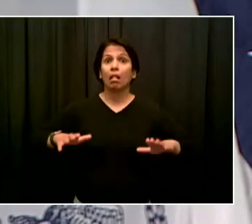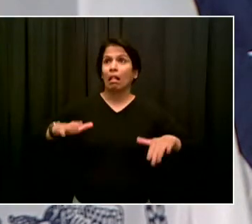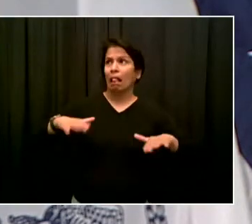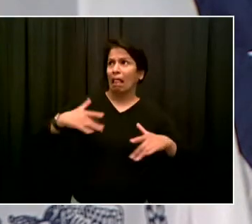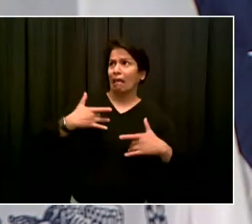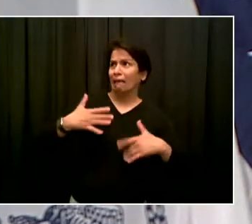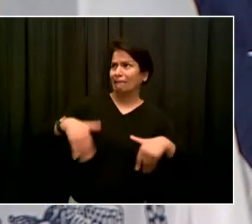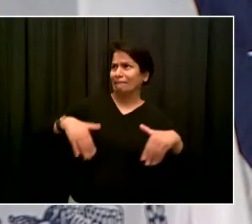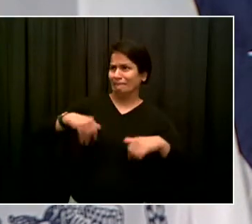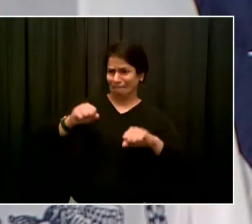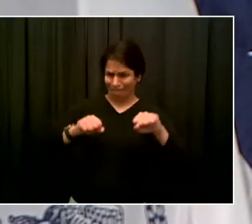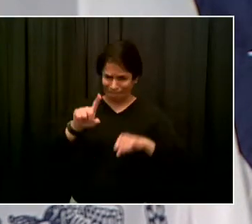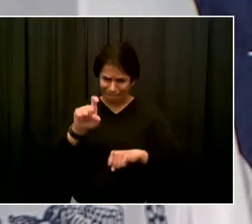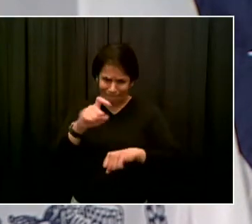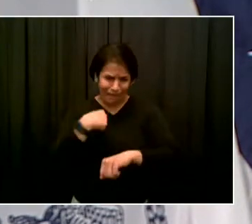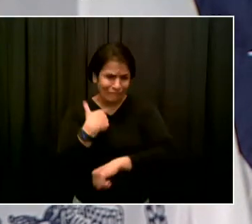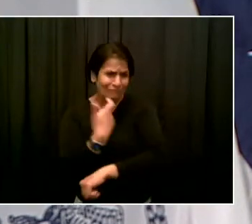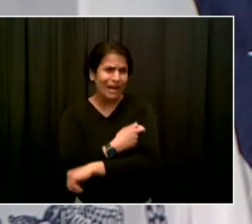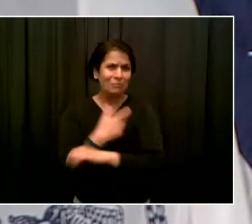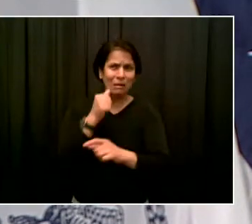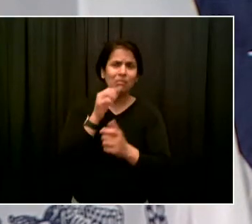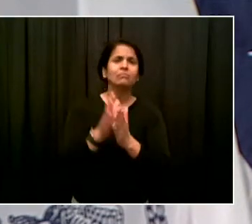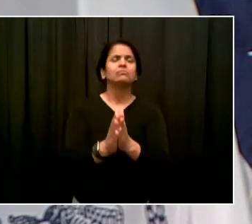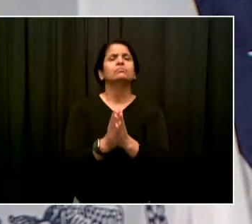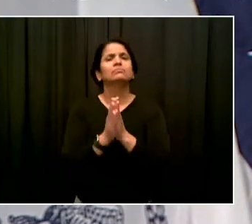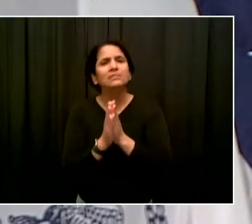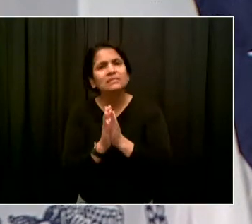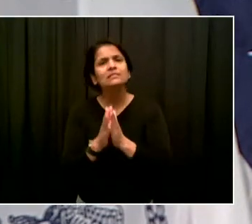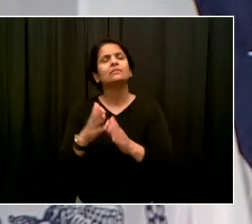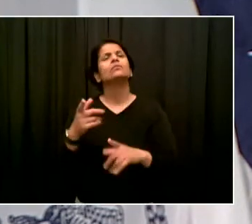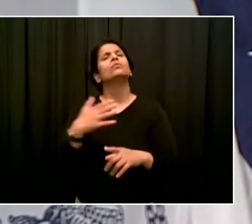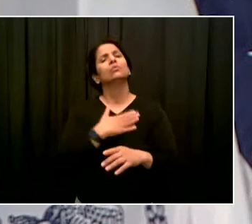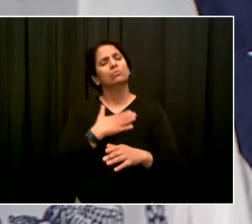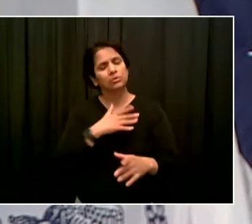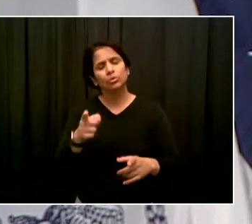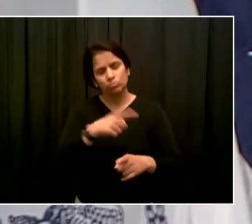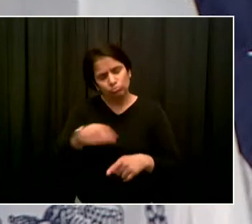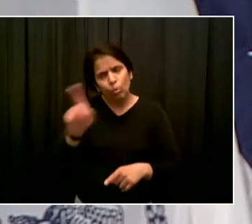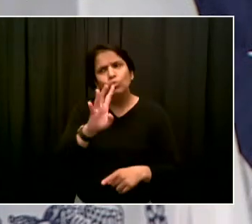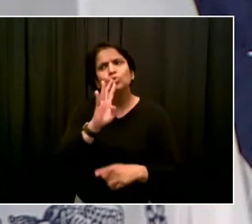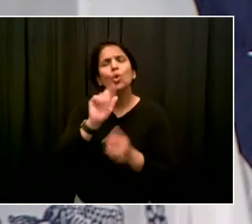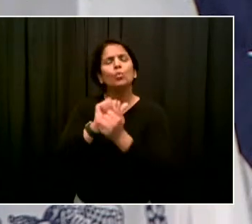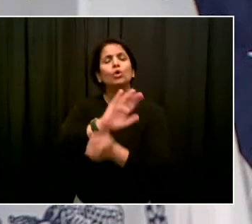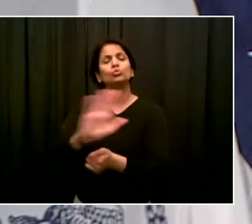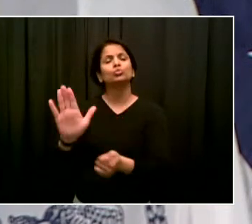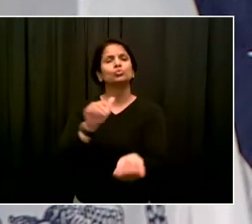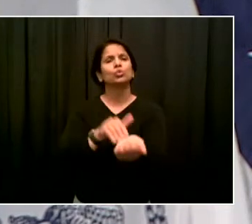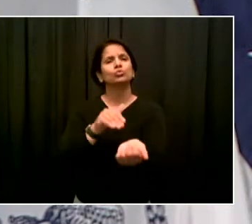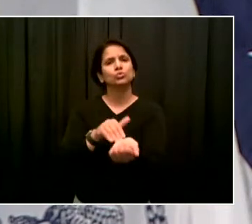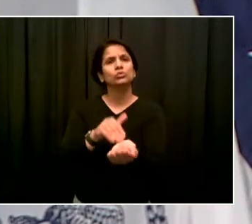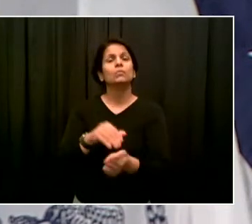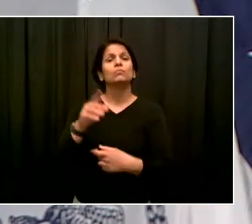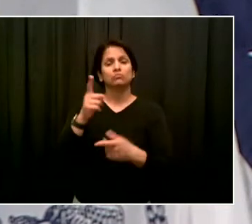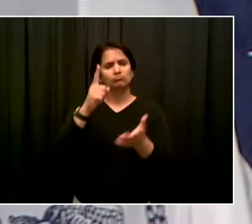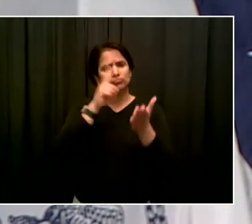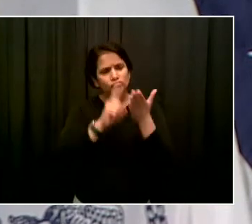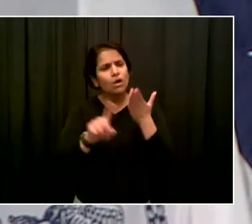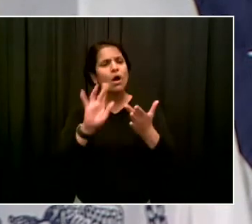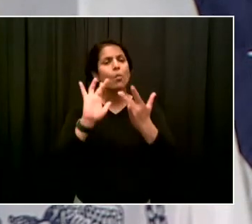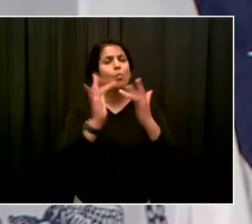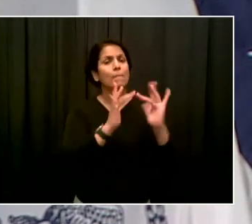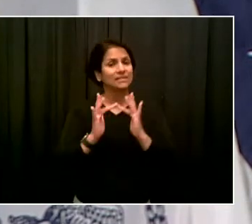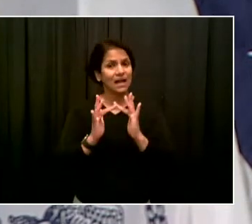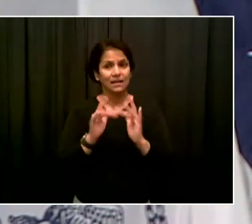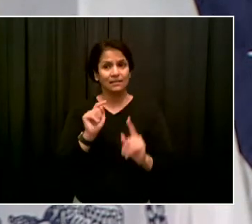Let's get vaccinated for the good of the city, for a healthy city. Now, when we talk about health, it goes far beyond